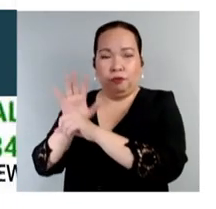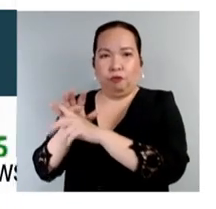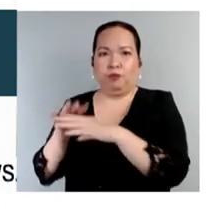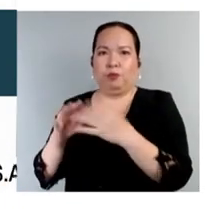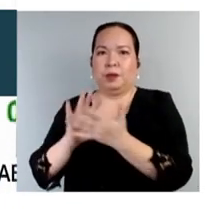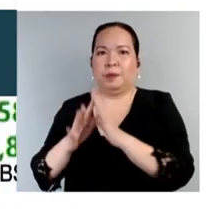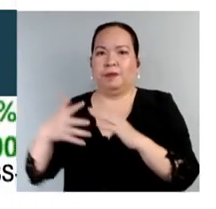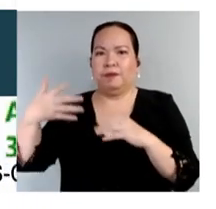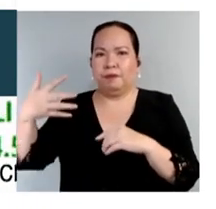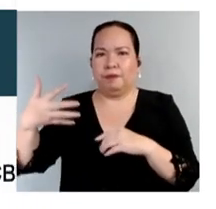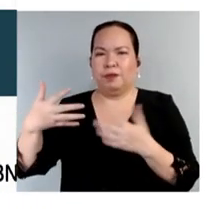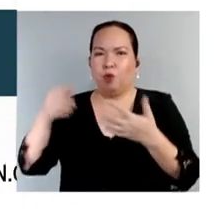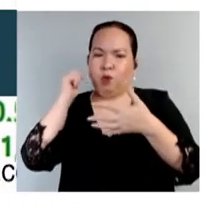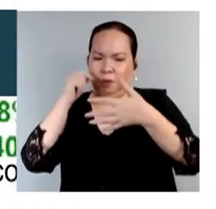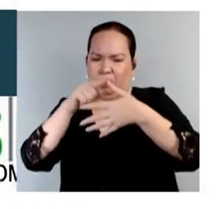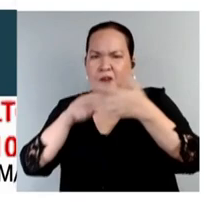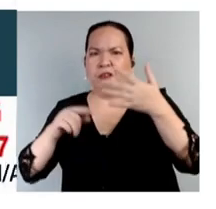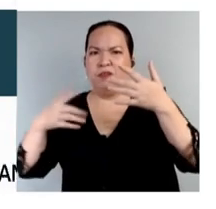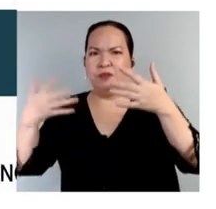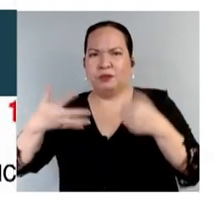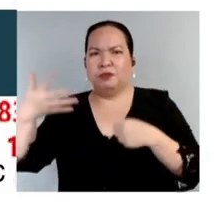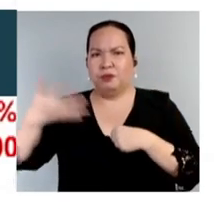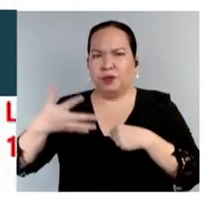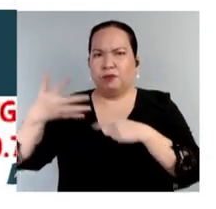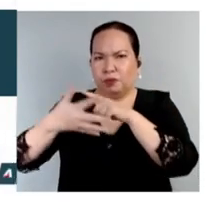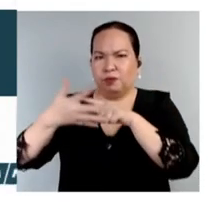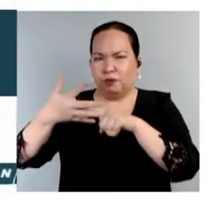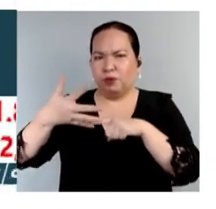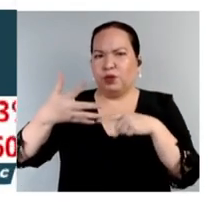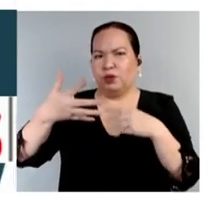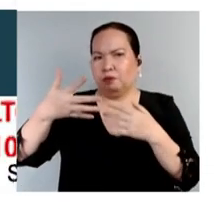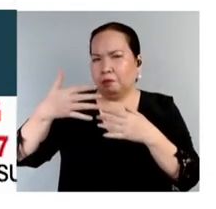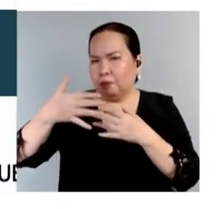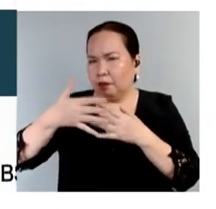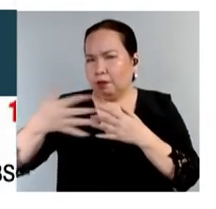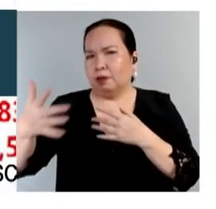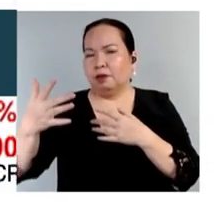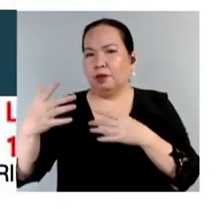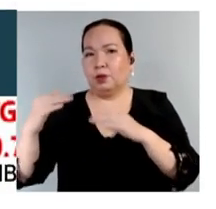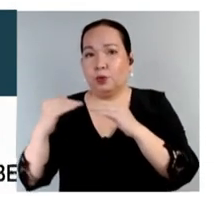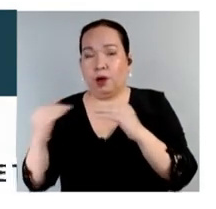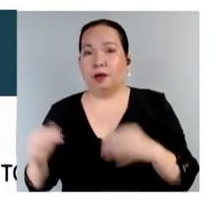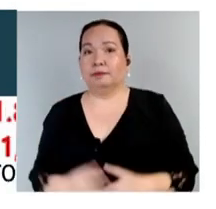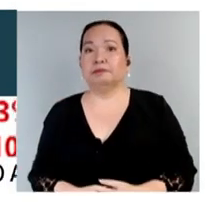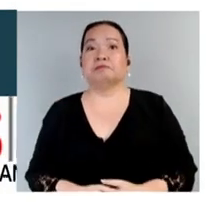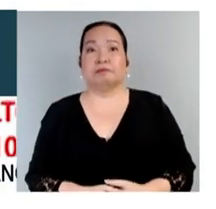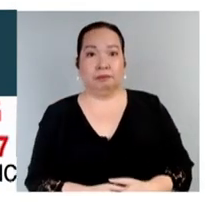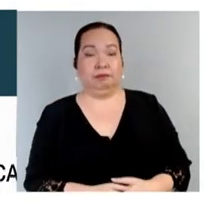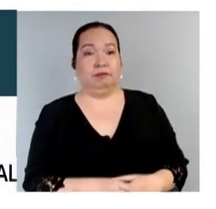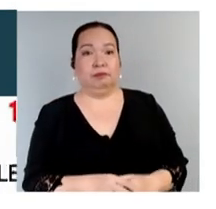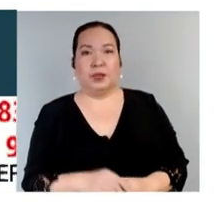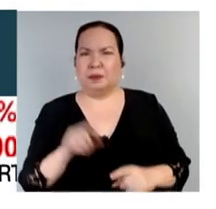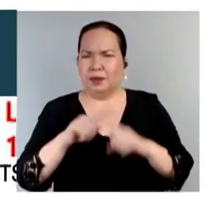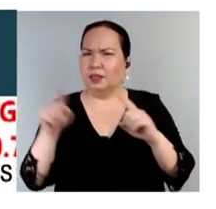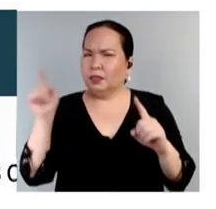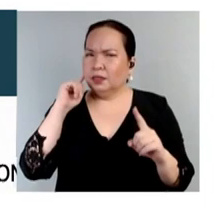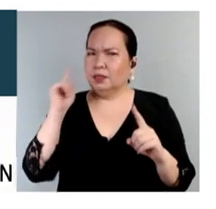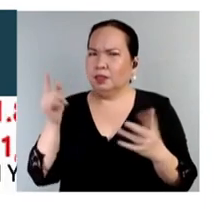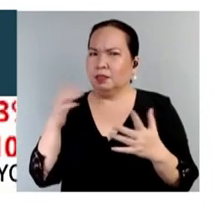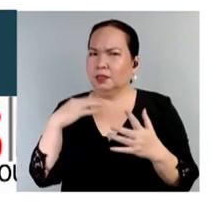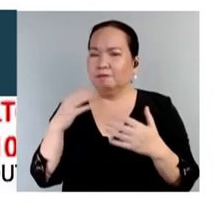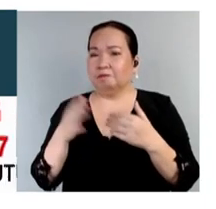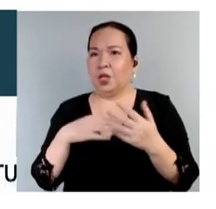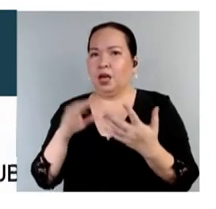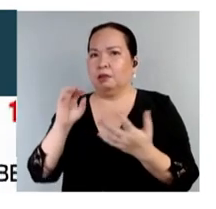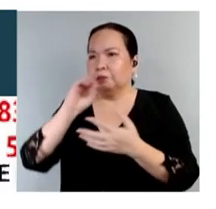consistent number five place in the polls early on. But numbers aside, though, Professor Tayao, you've got a wealth of